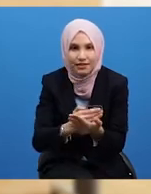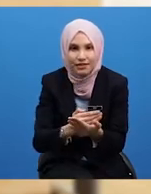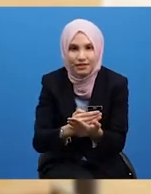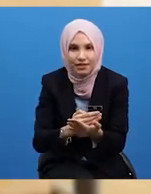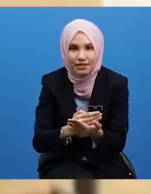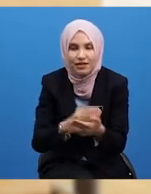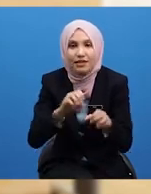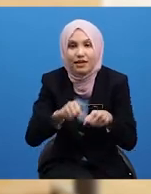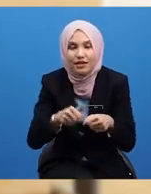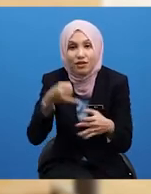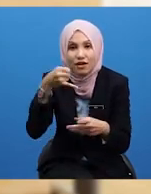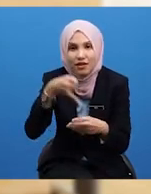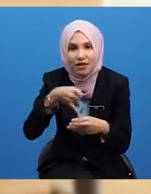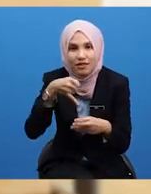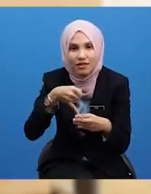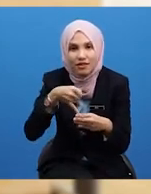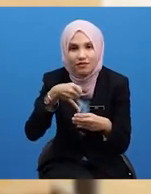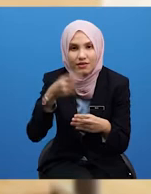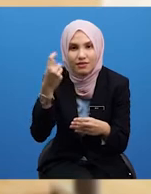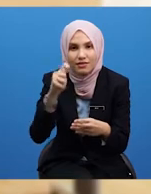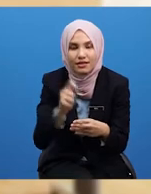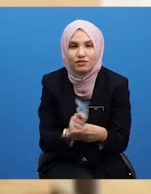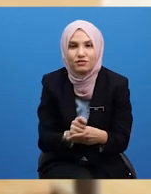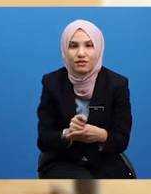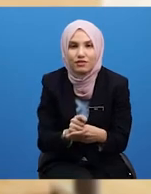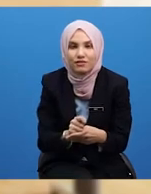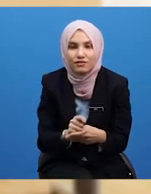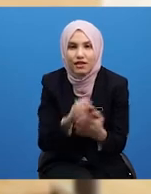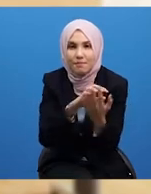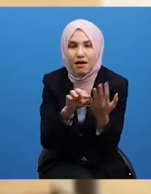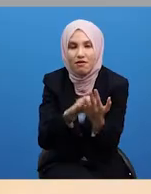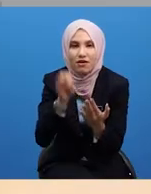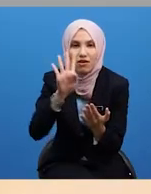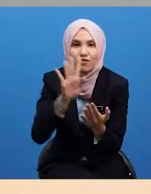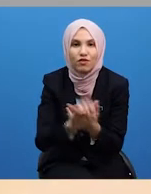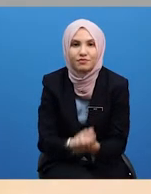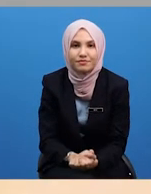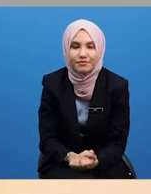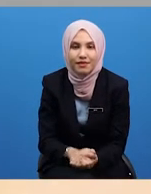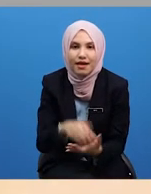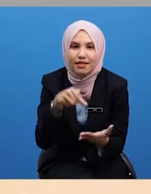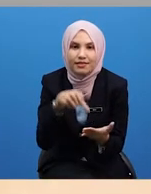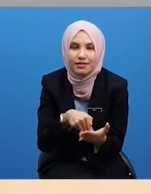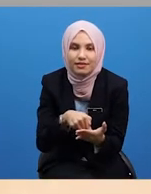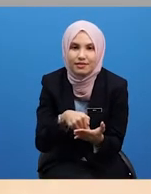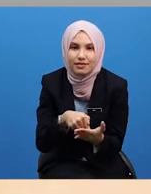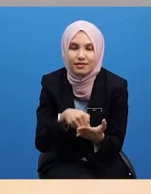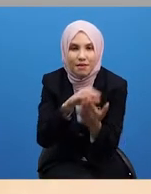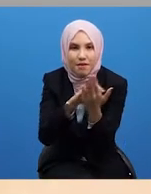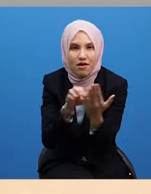Can you identify the textual evidences in paragraph 4? This is paragraph